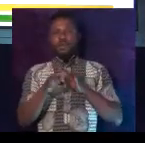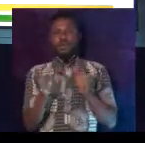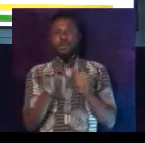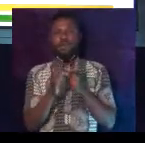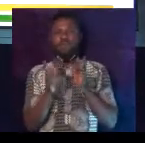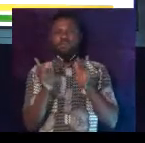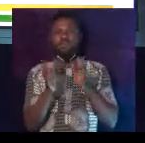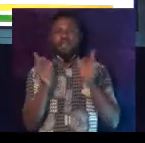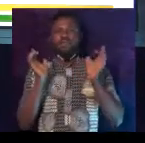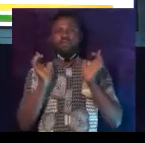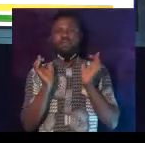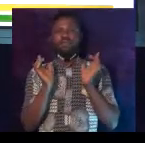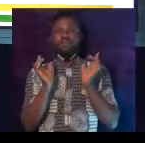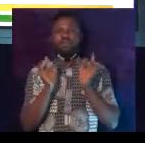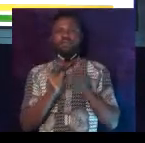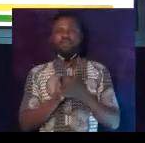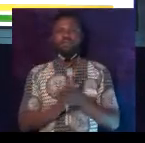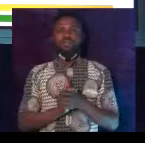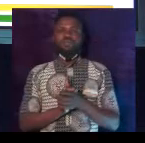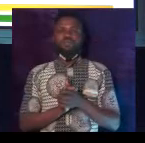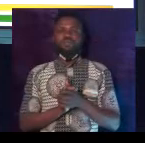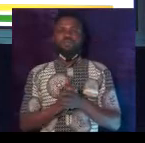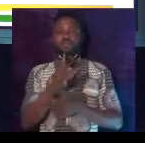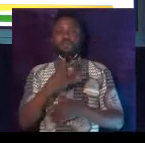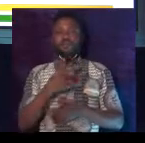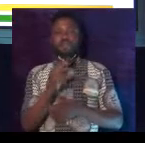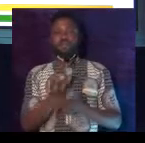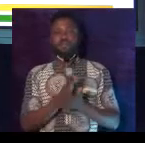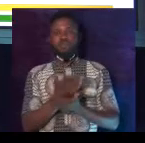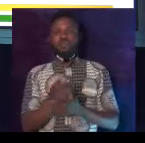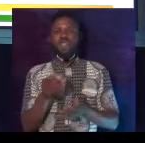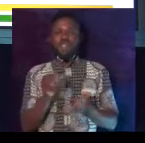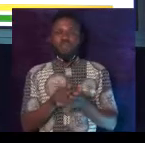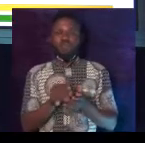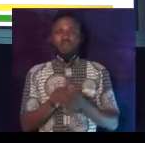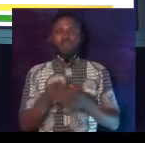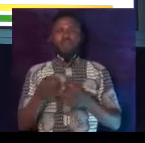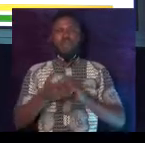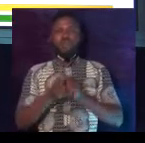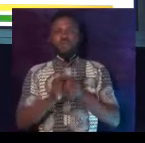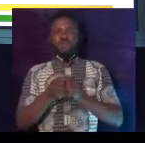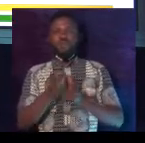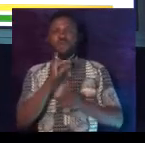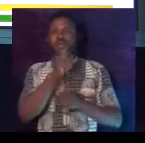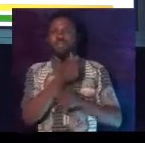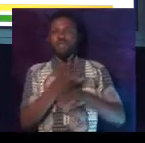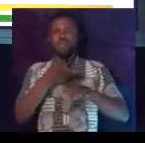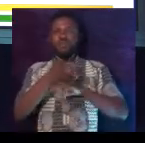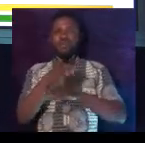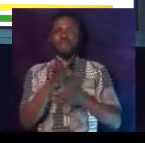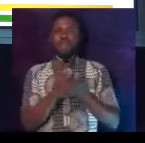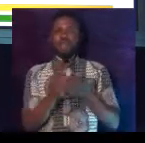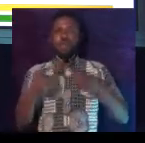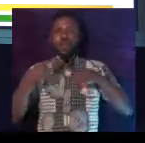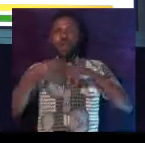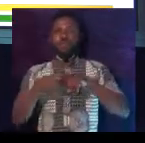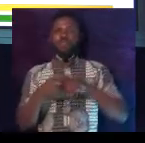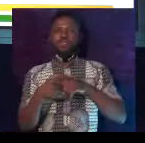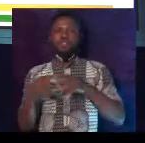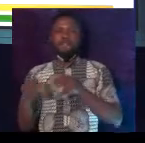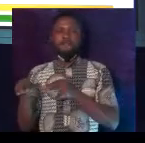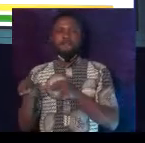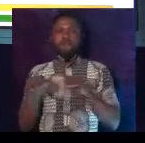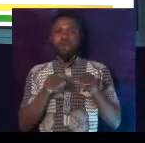two surfaces in contact. You like the song? Let's go again. Friction is a